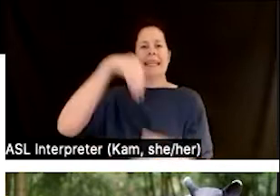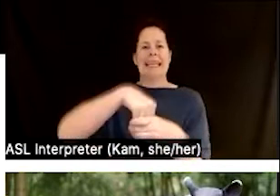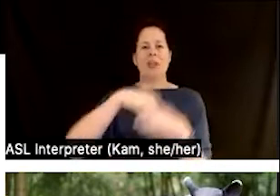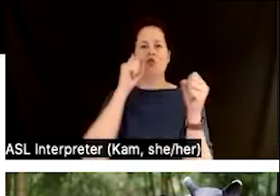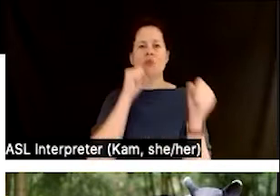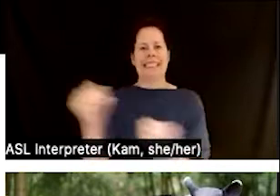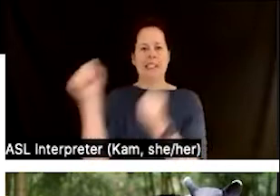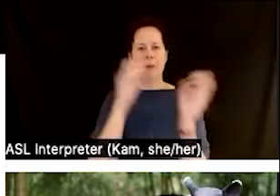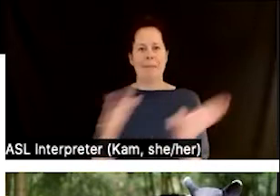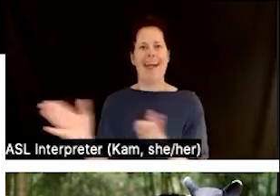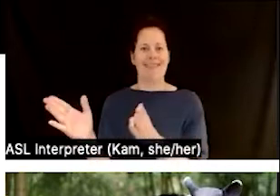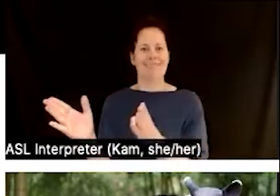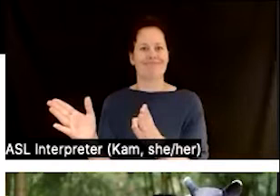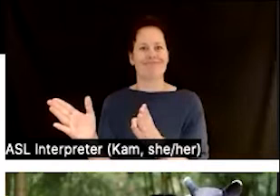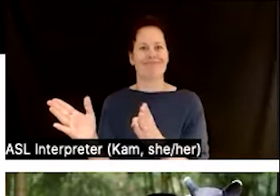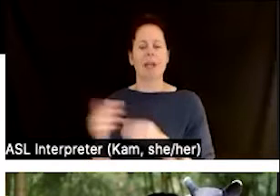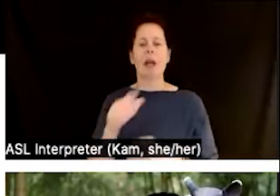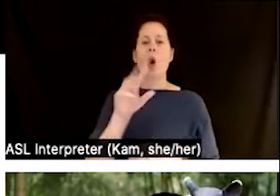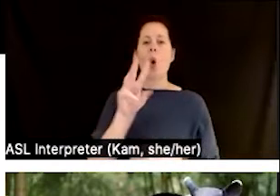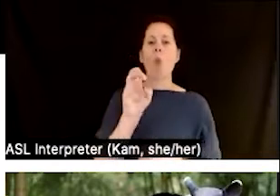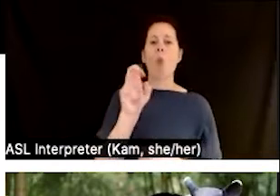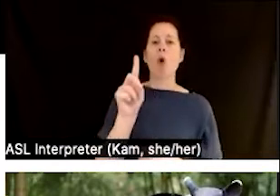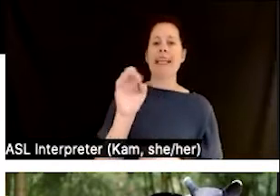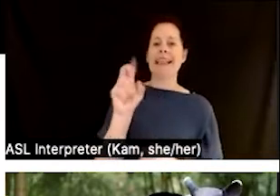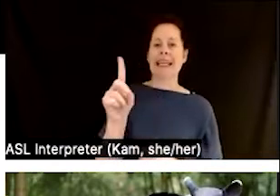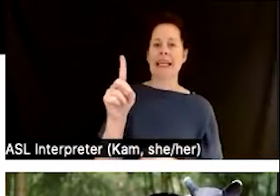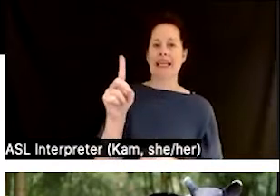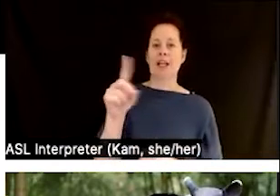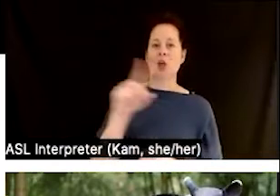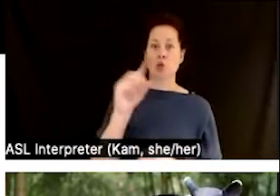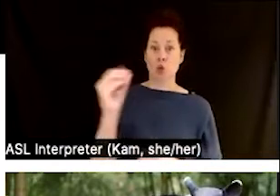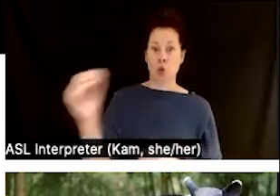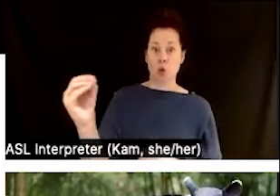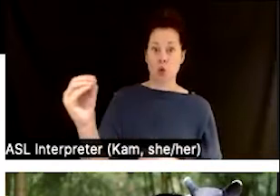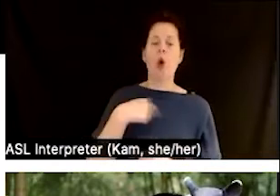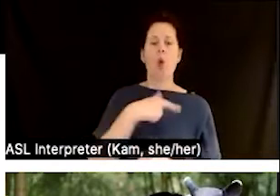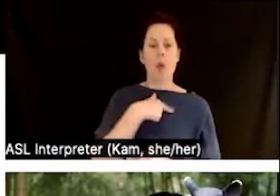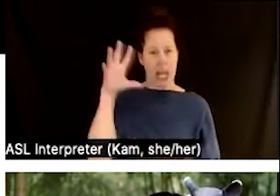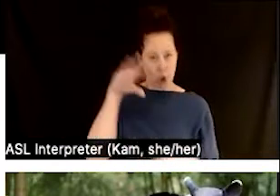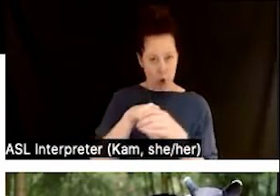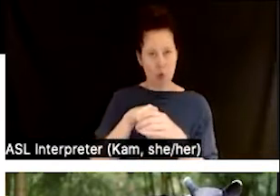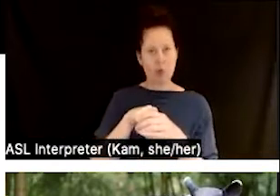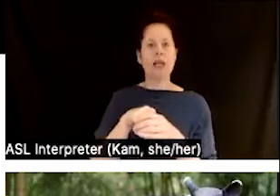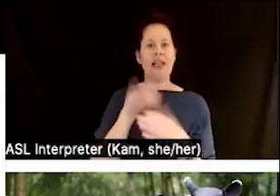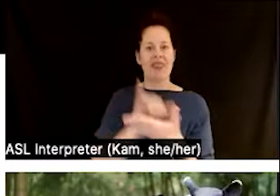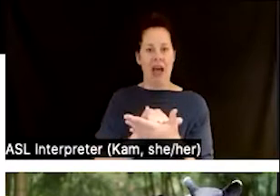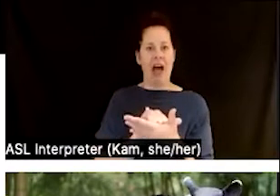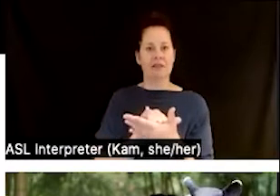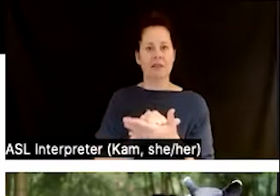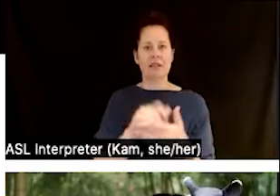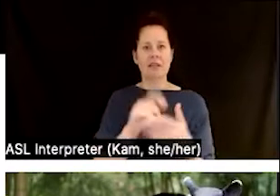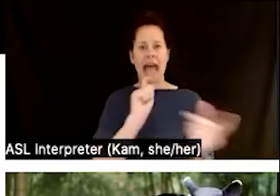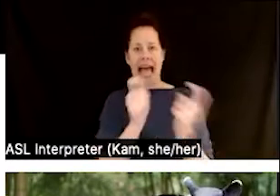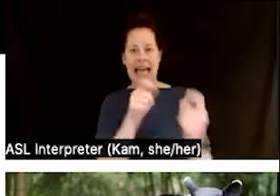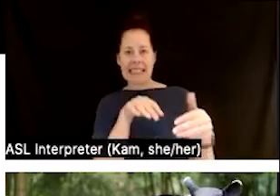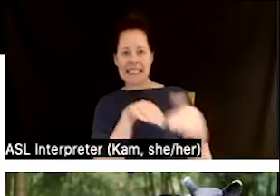we built accessibility and inclusion within our strategic plan, and it's part of our core values, and it's something